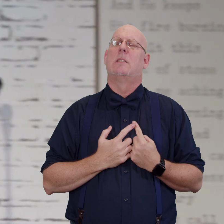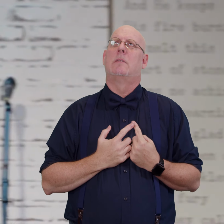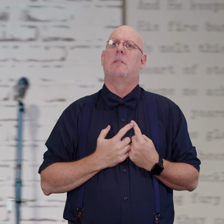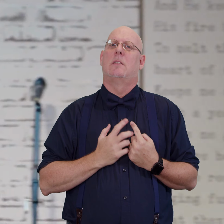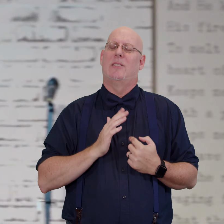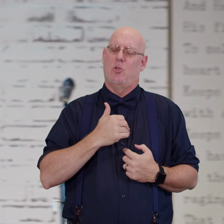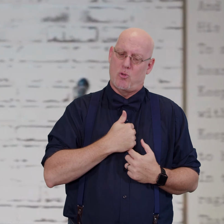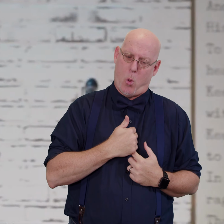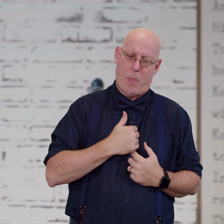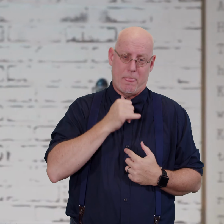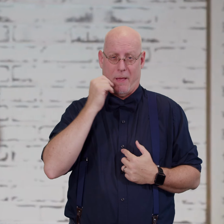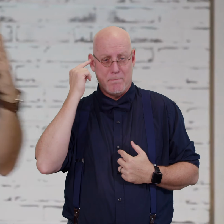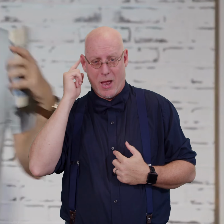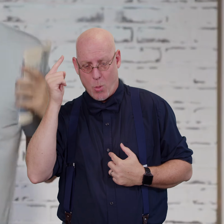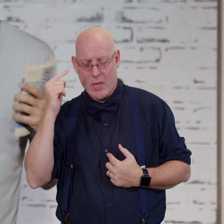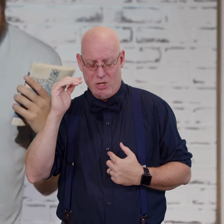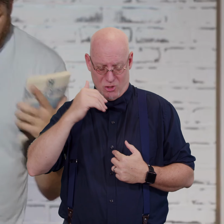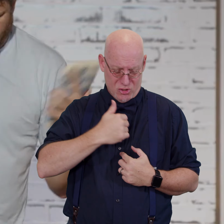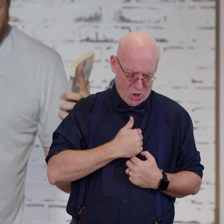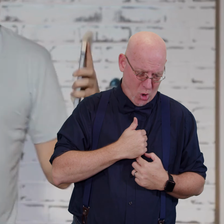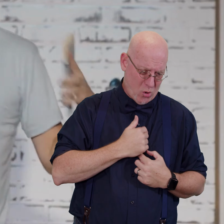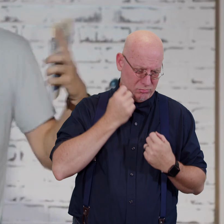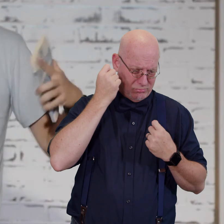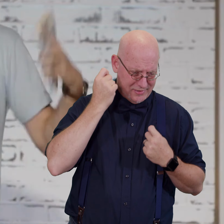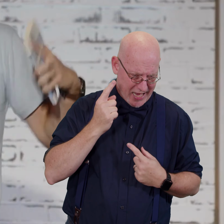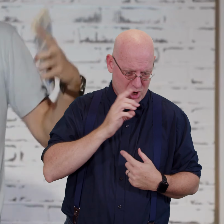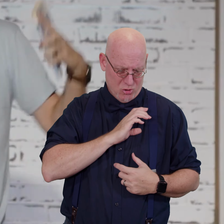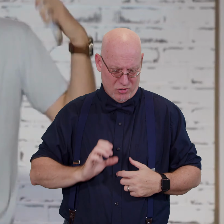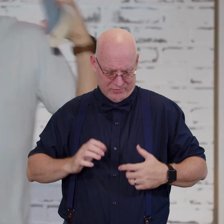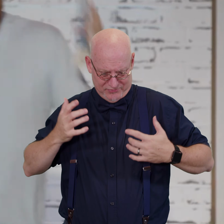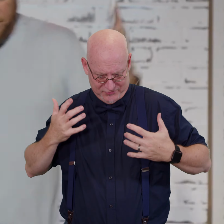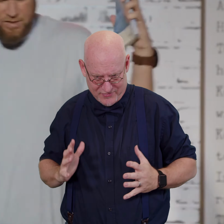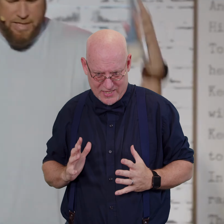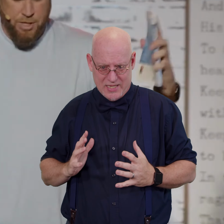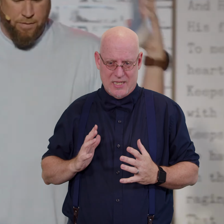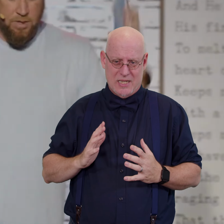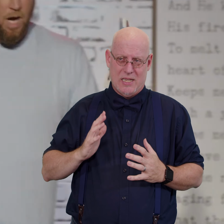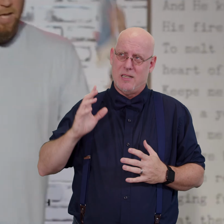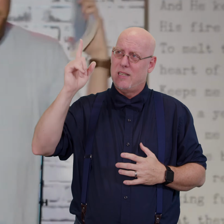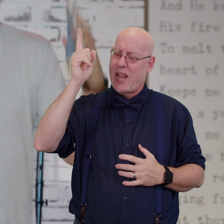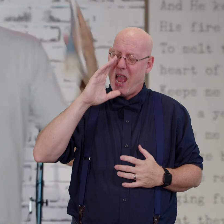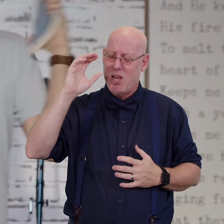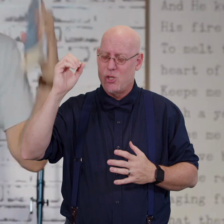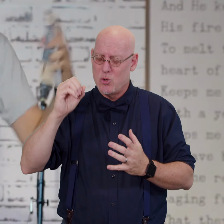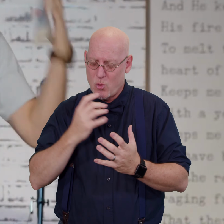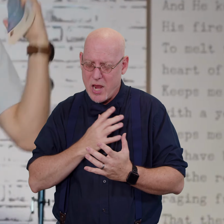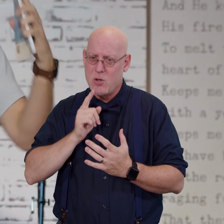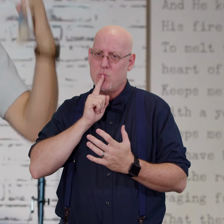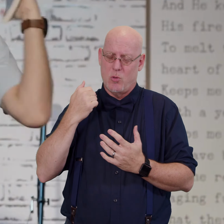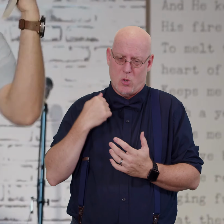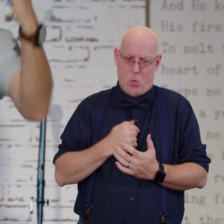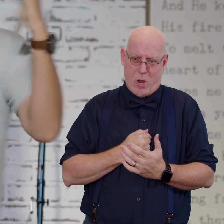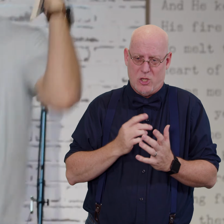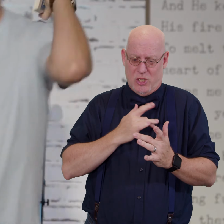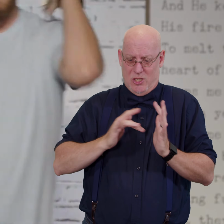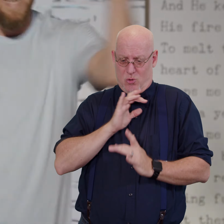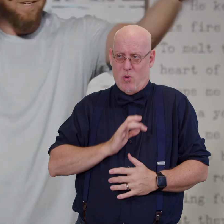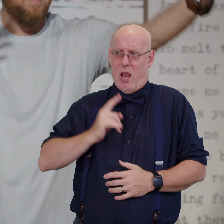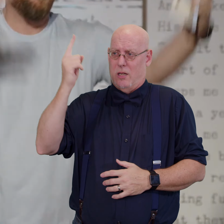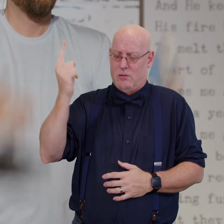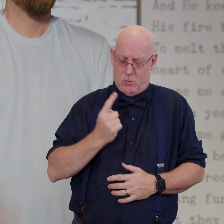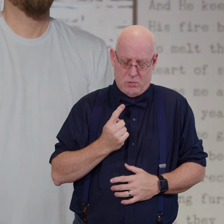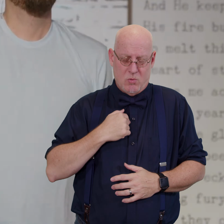in the soul, not just in the mind, in the soul, what Christ has done for us, the manifestation of God's grace and truth to us, Christ Jesus, when we